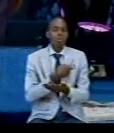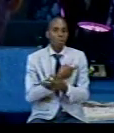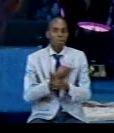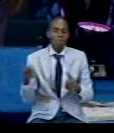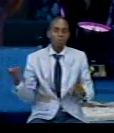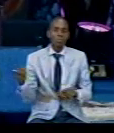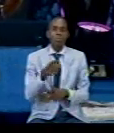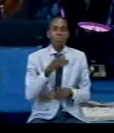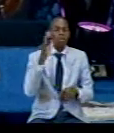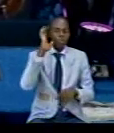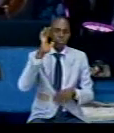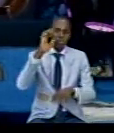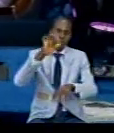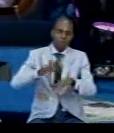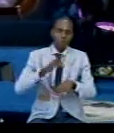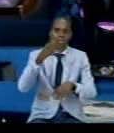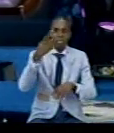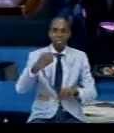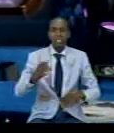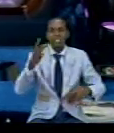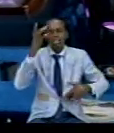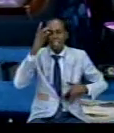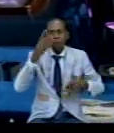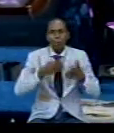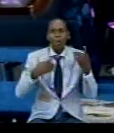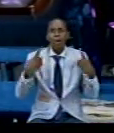the sick. What will happen?